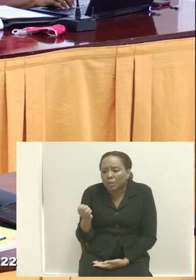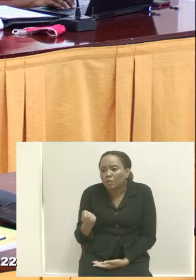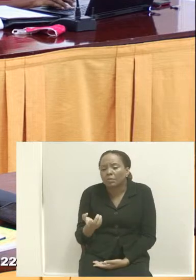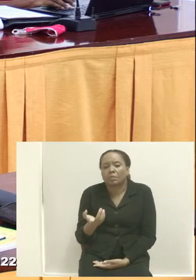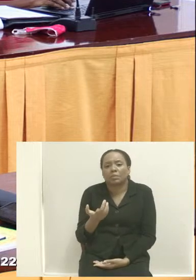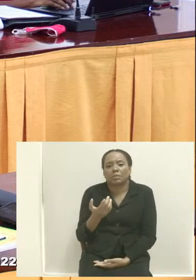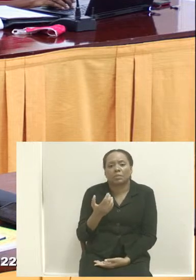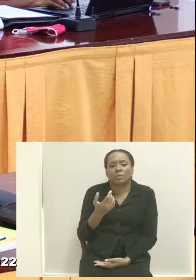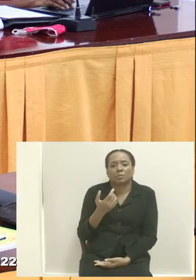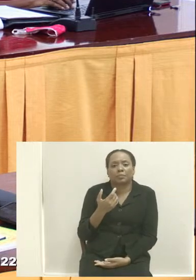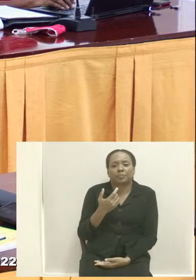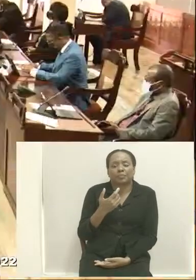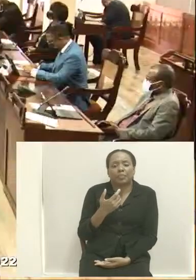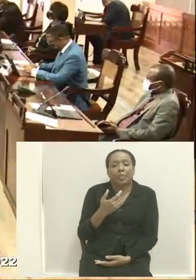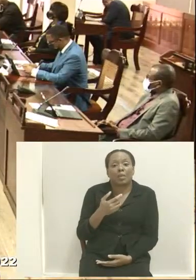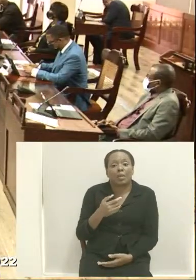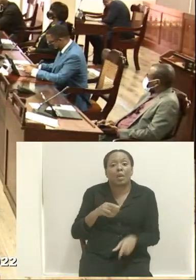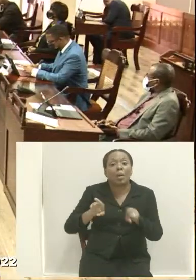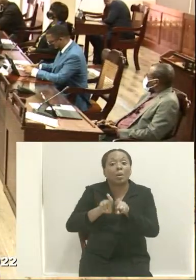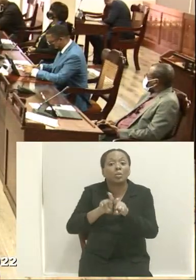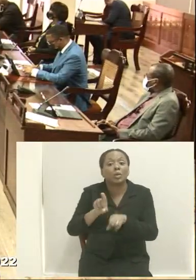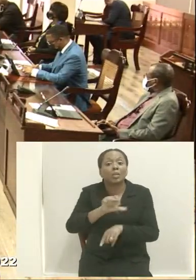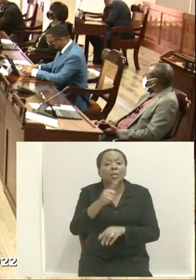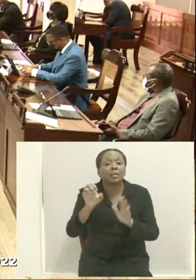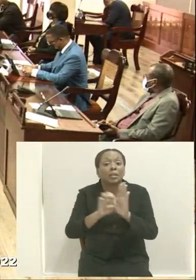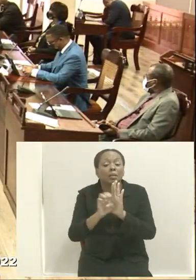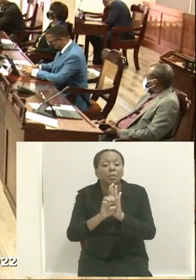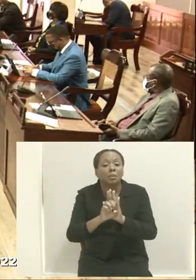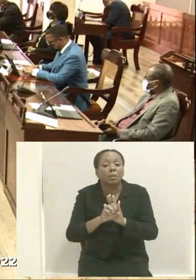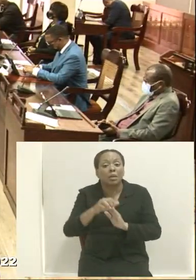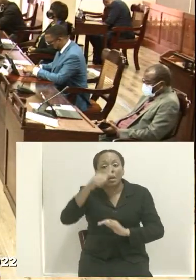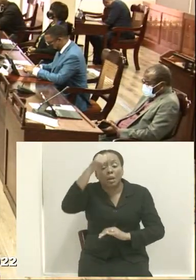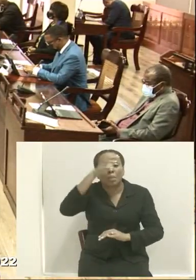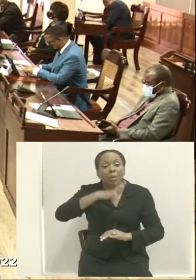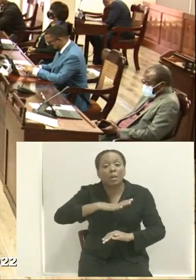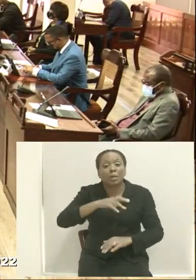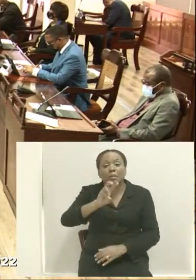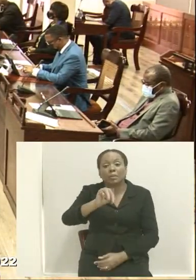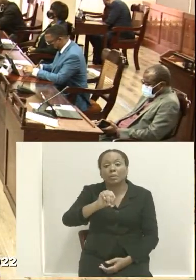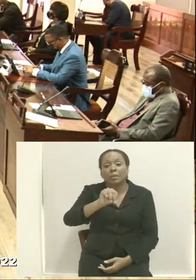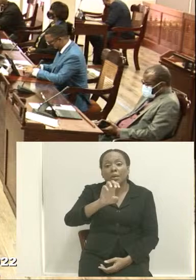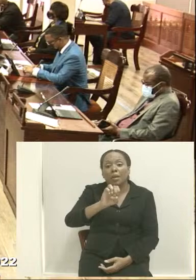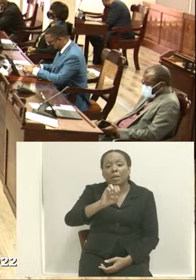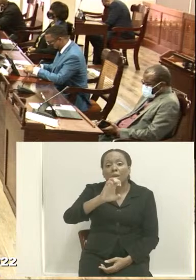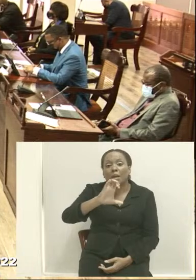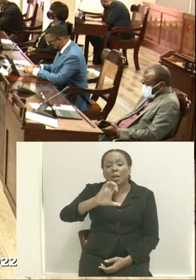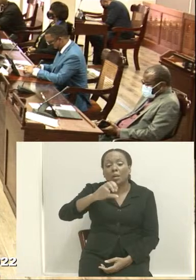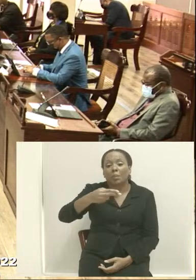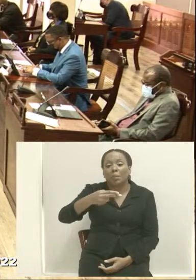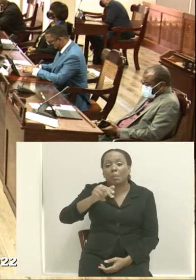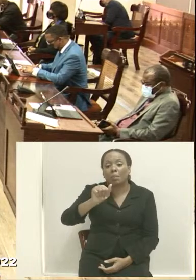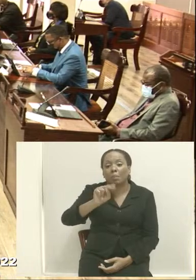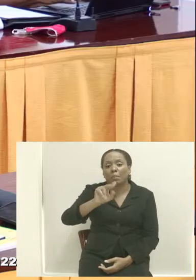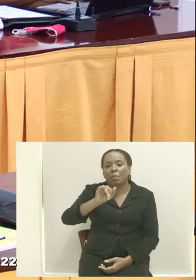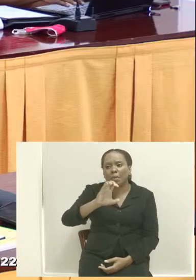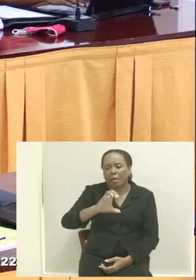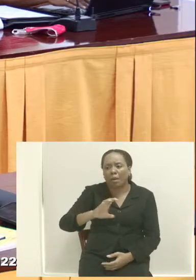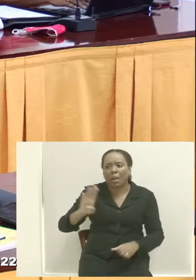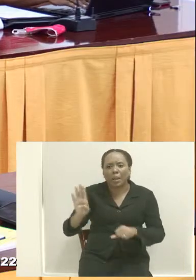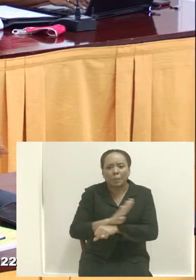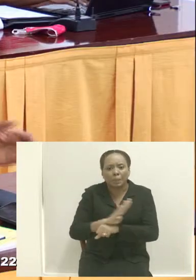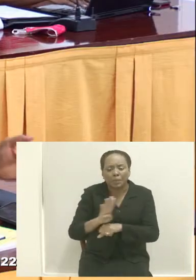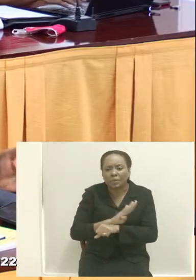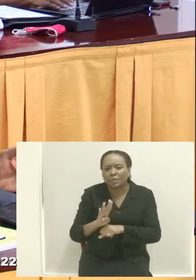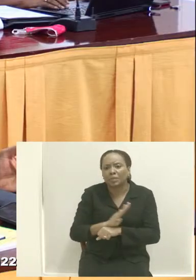door has equipment as part of his business activity. The person who is a farmer, ma'am, got